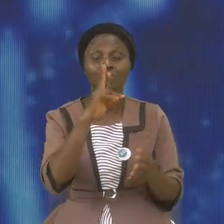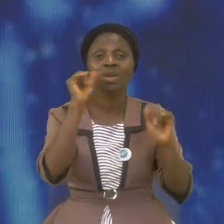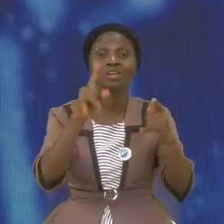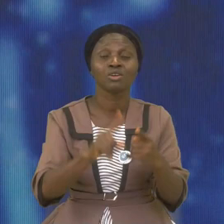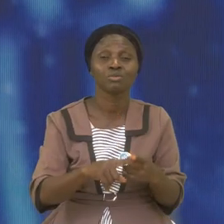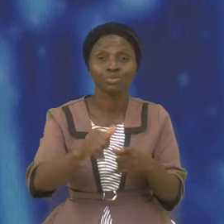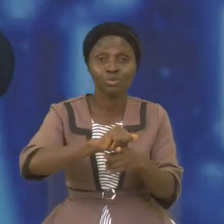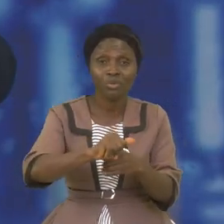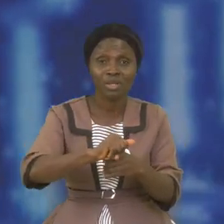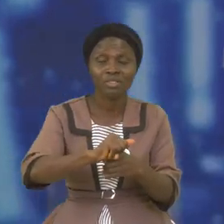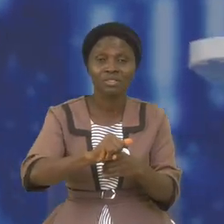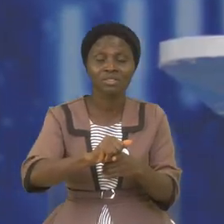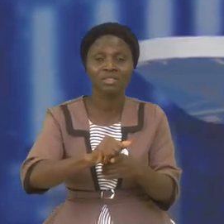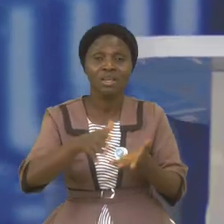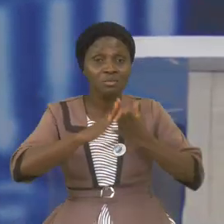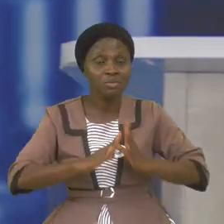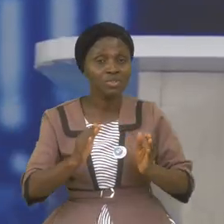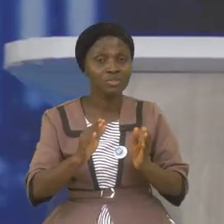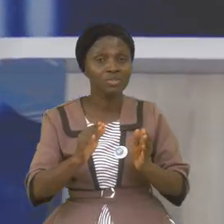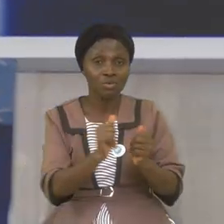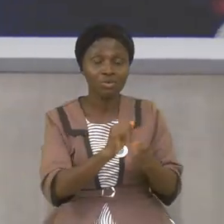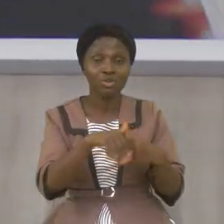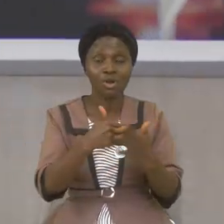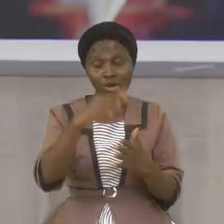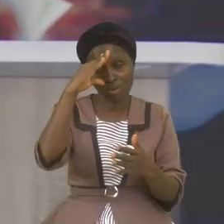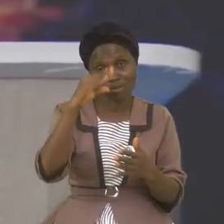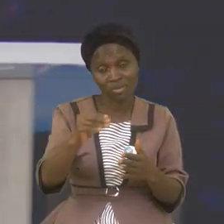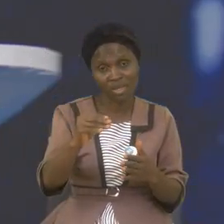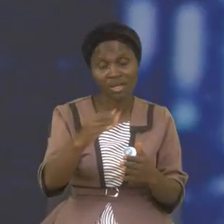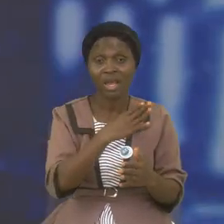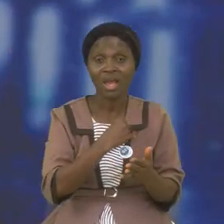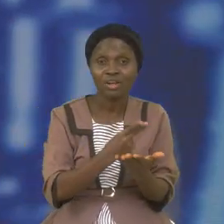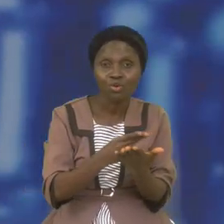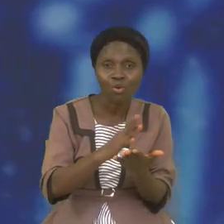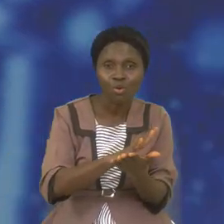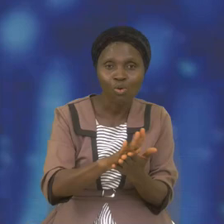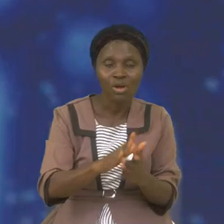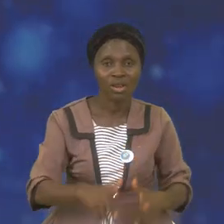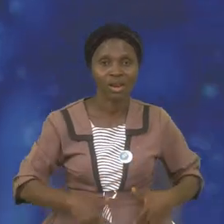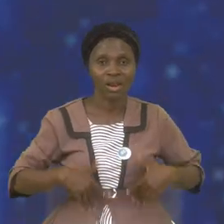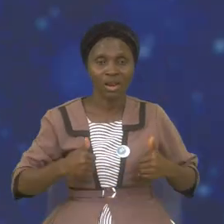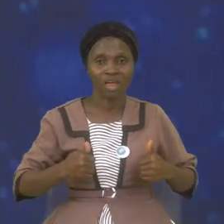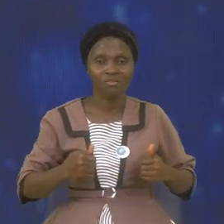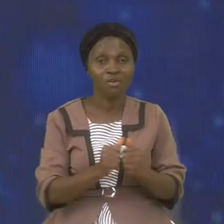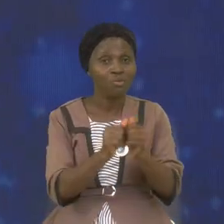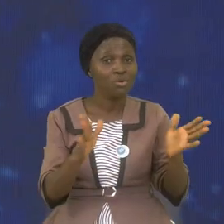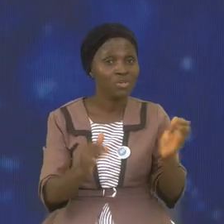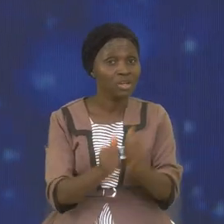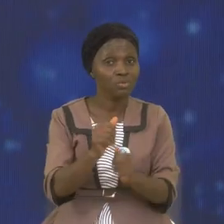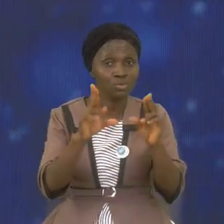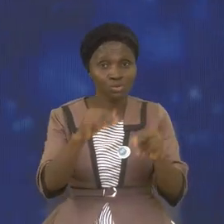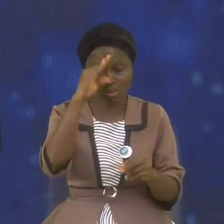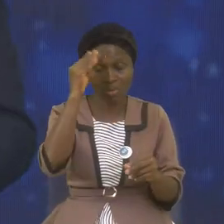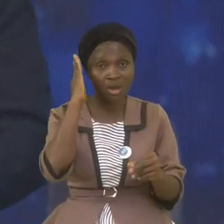with all men, and holiness without which no man shall see the